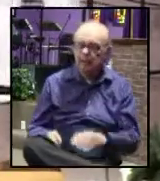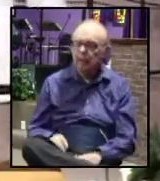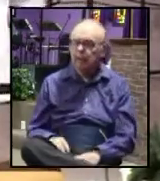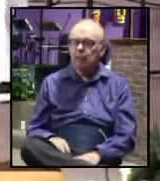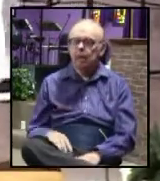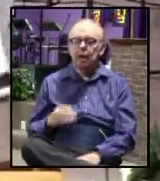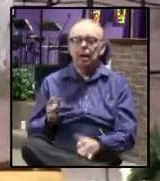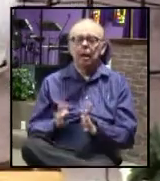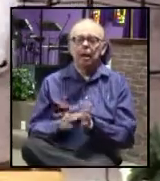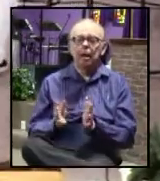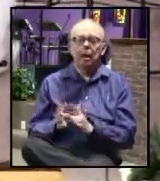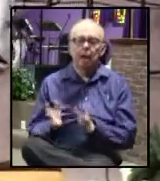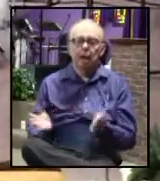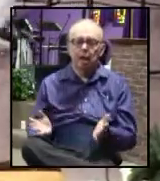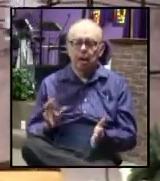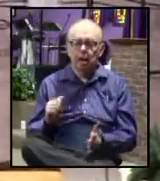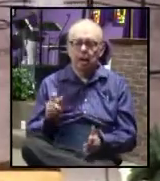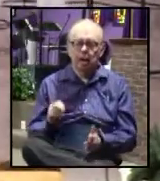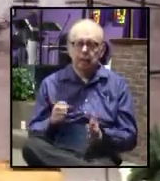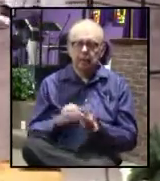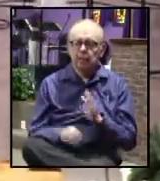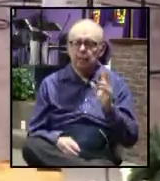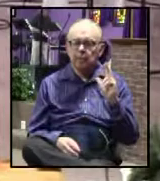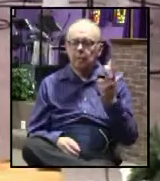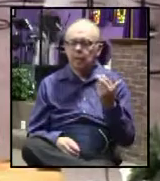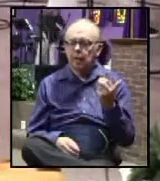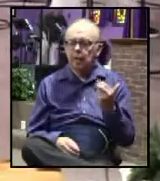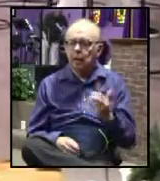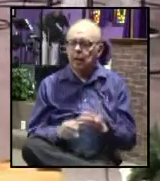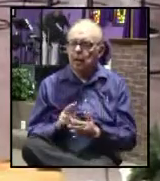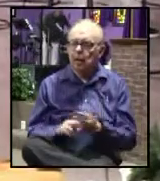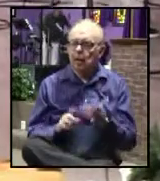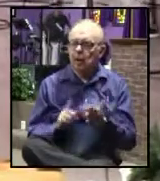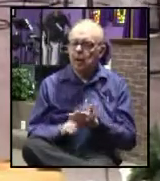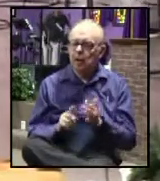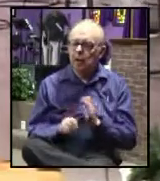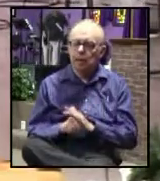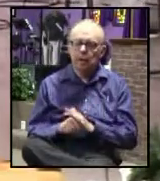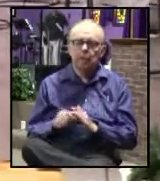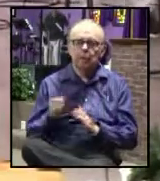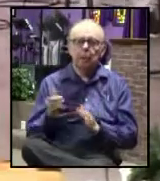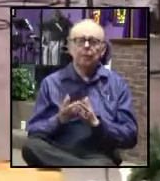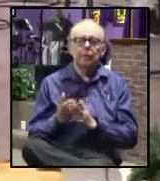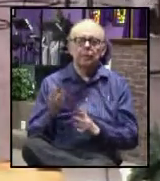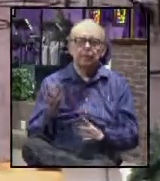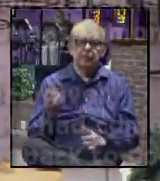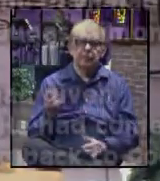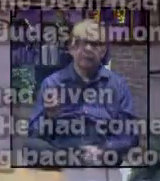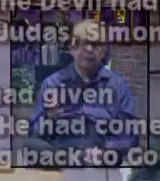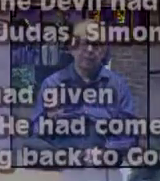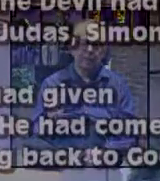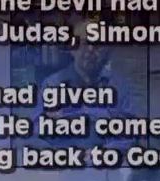If you have your Bibles, go ahead and open up to John chapter 13. We're going to read verses 1 through 17.